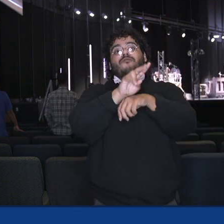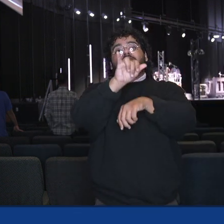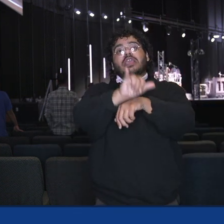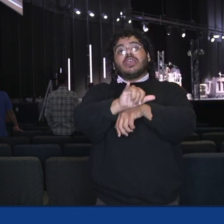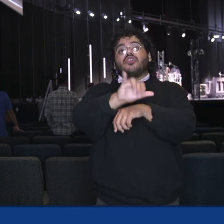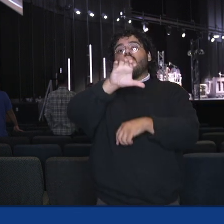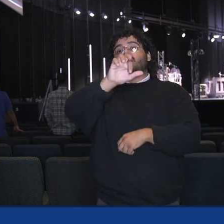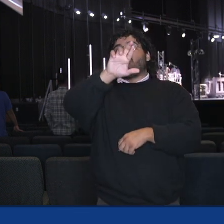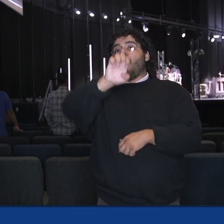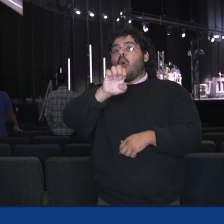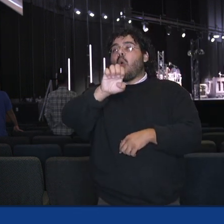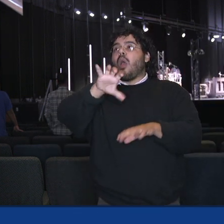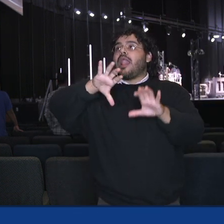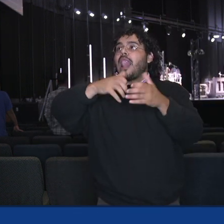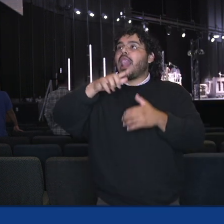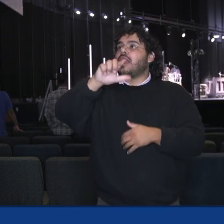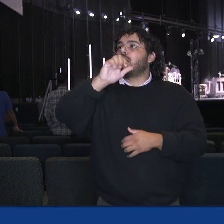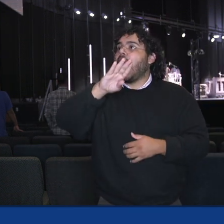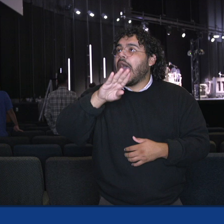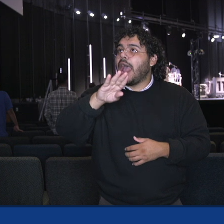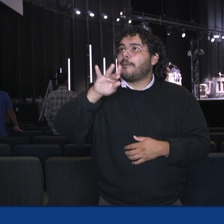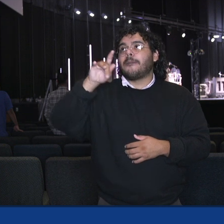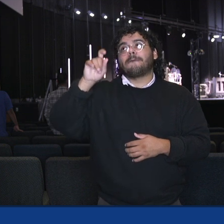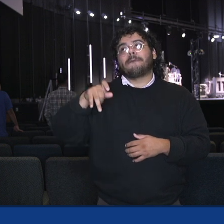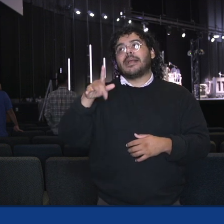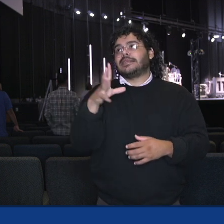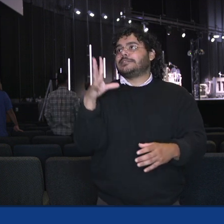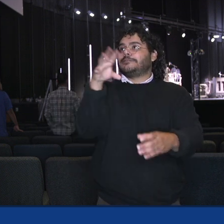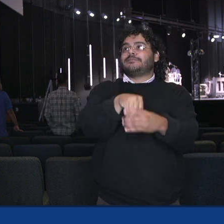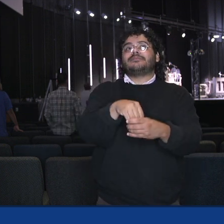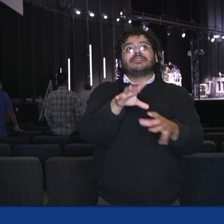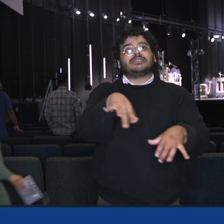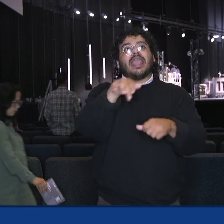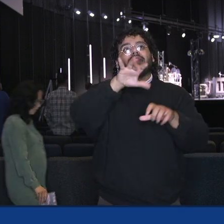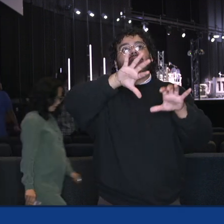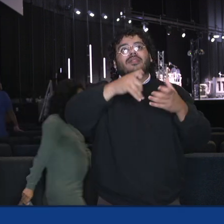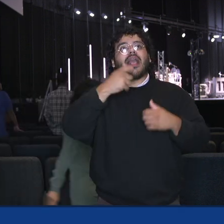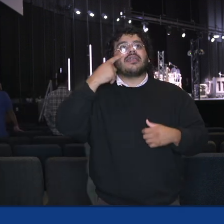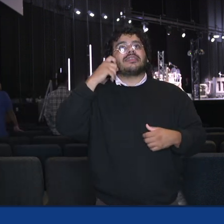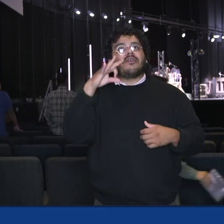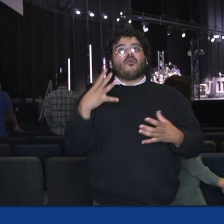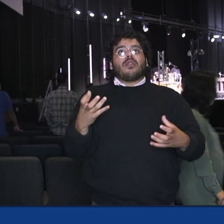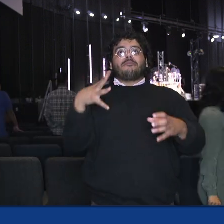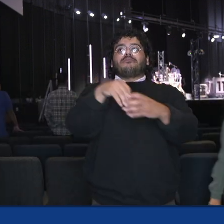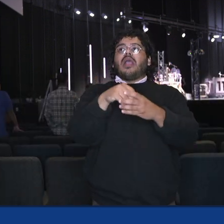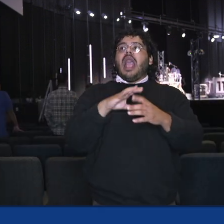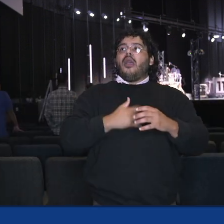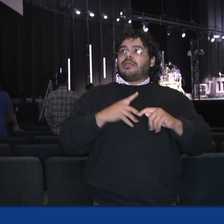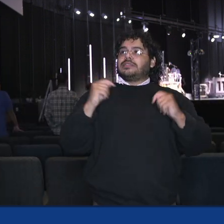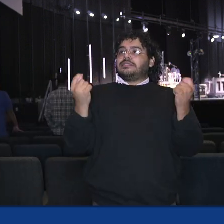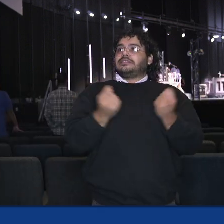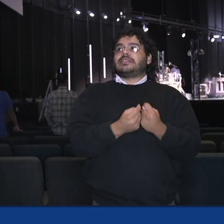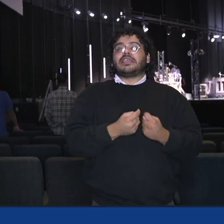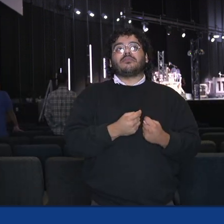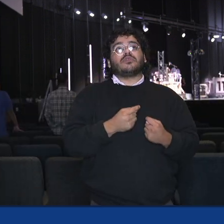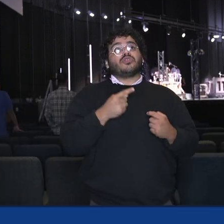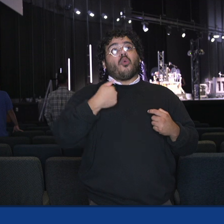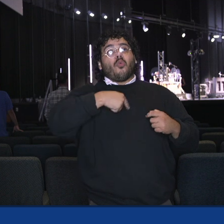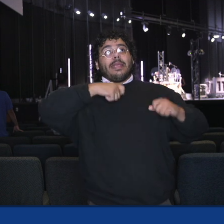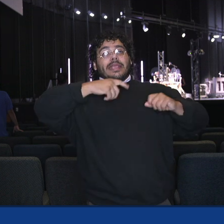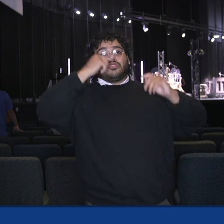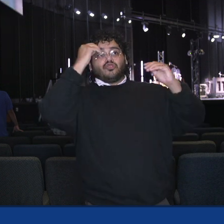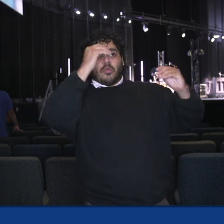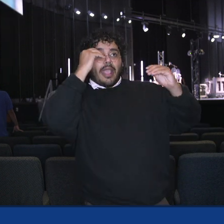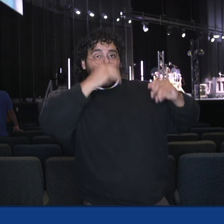take this lab to be part of the team or just to be trained up in the way we do ministry here at Vineyard Columbus.